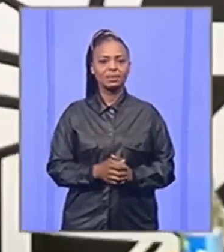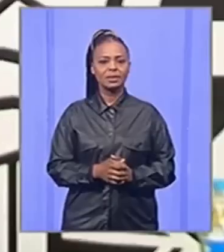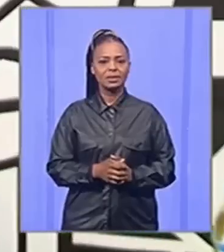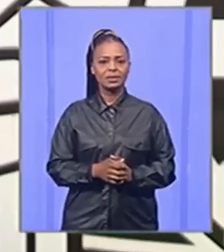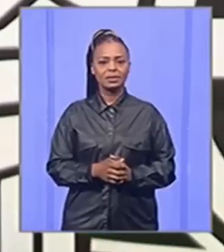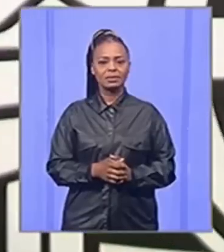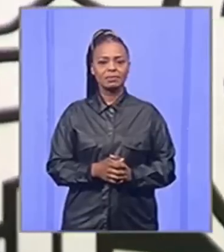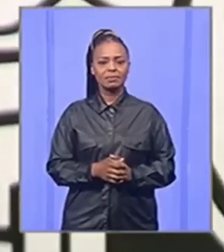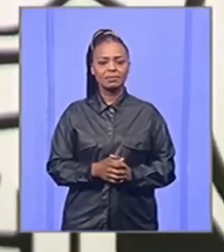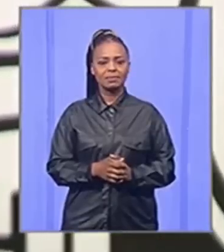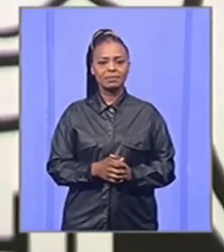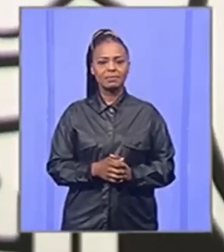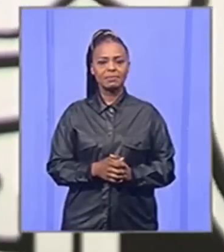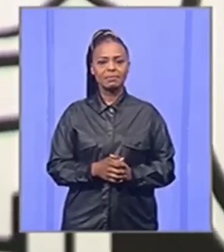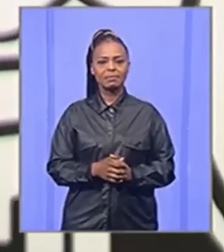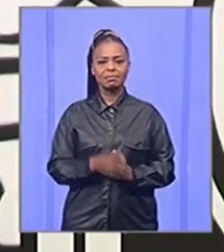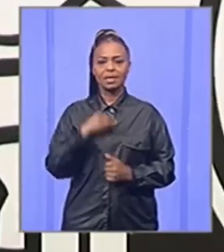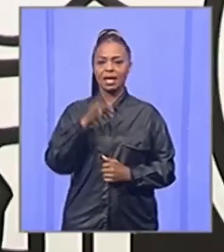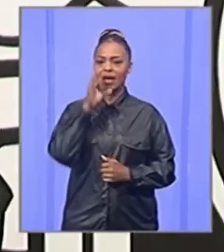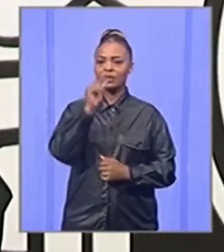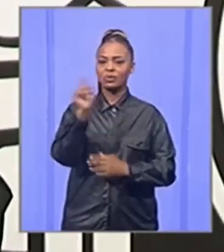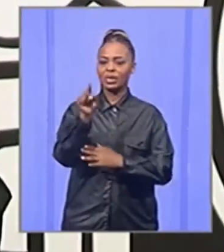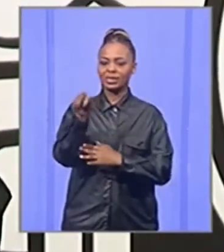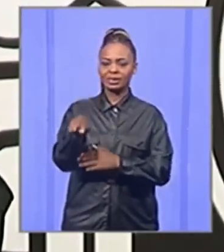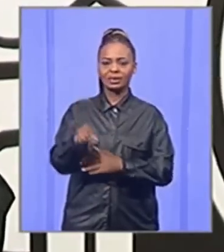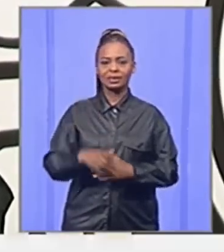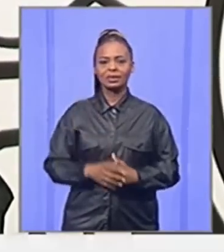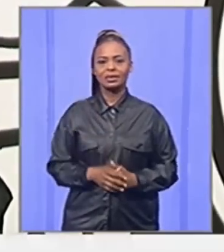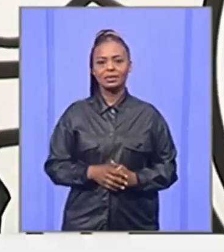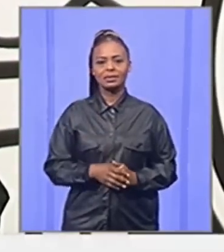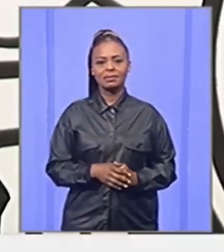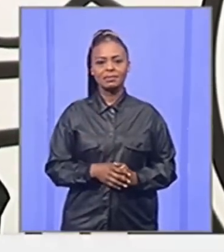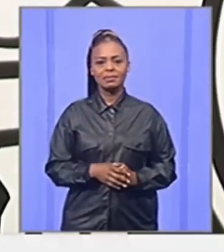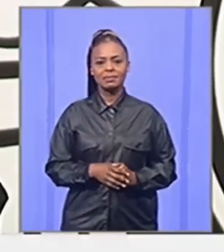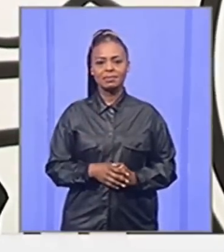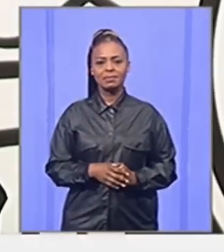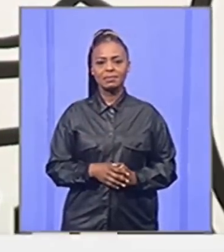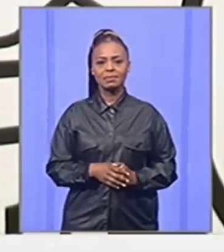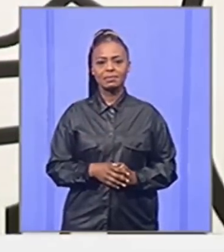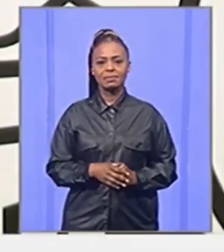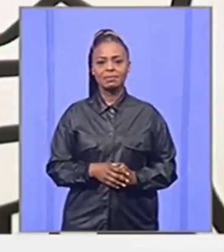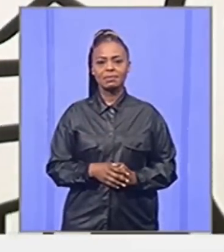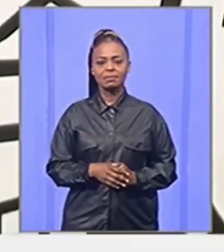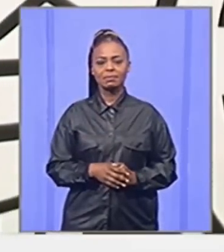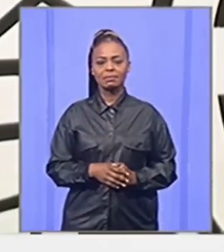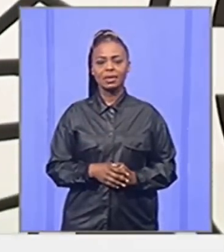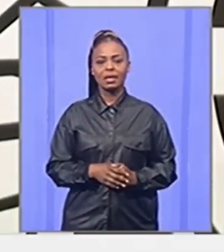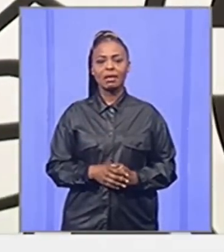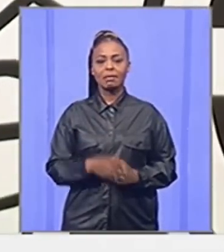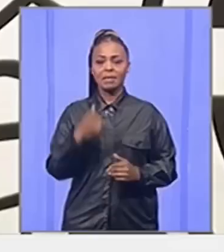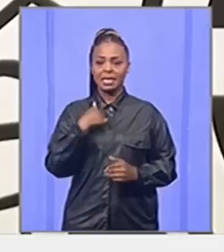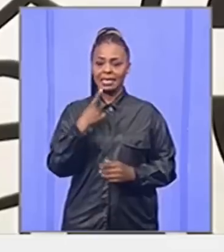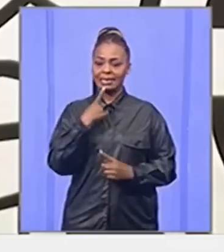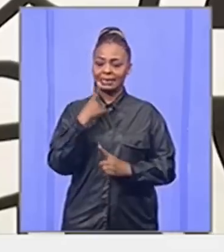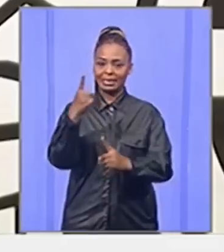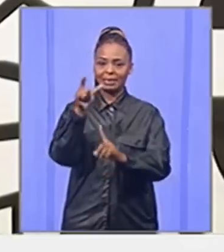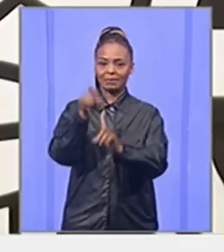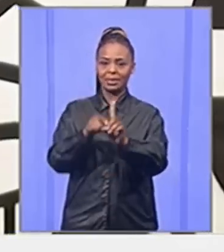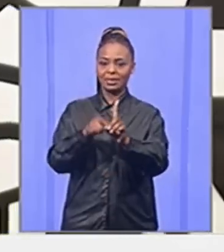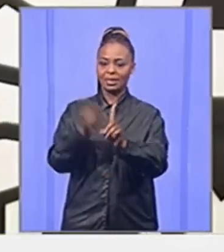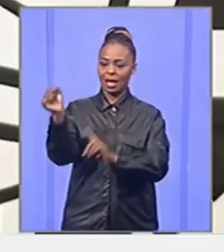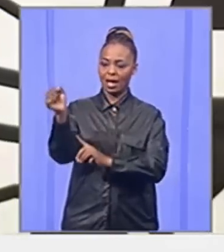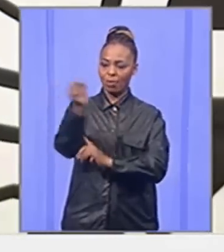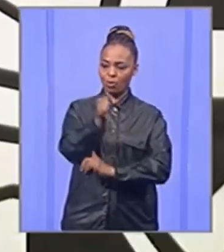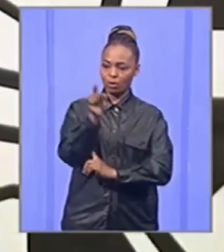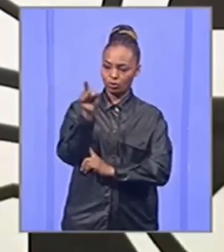and I said, but what is this? And we are going to have another discussion because and I immediately said to him, I appointed